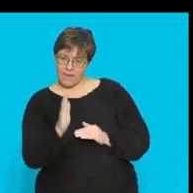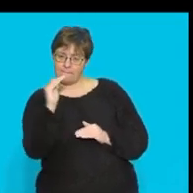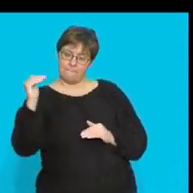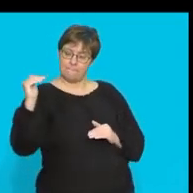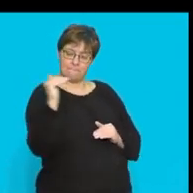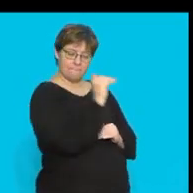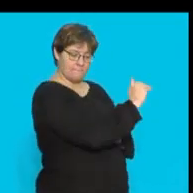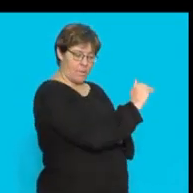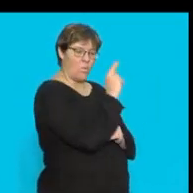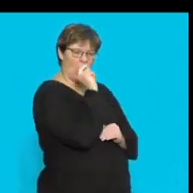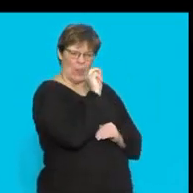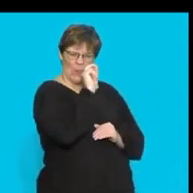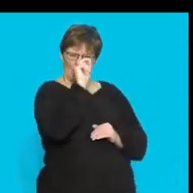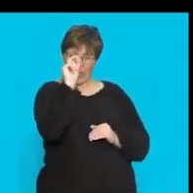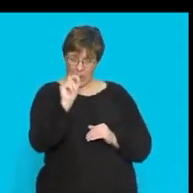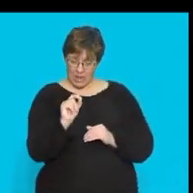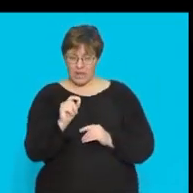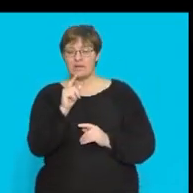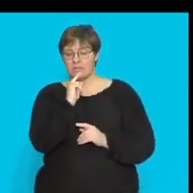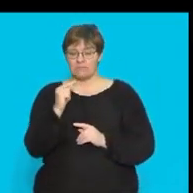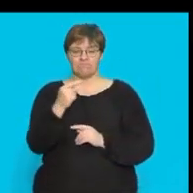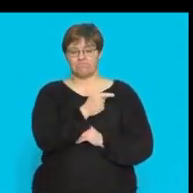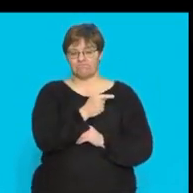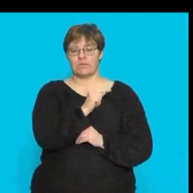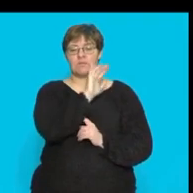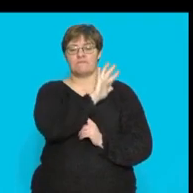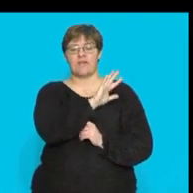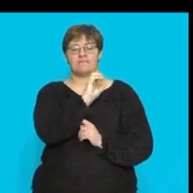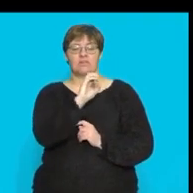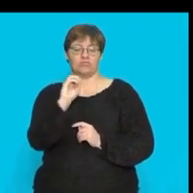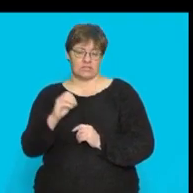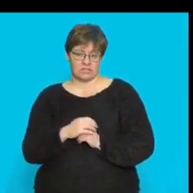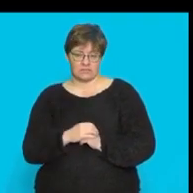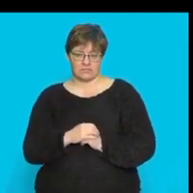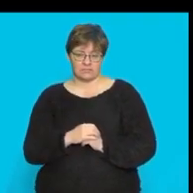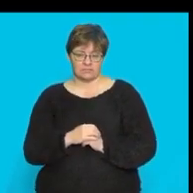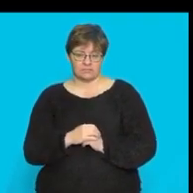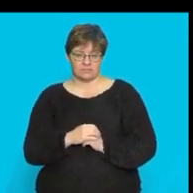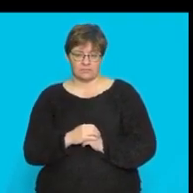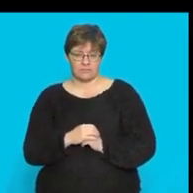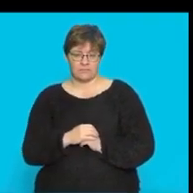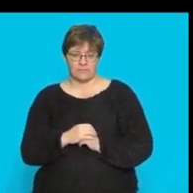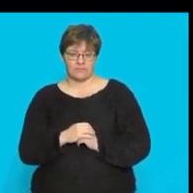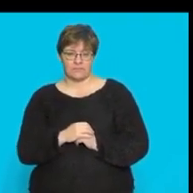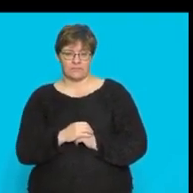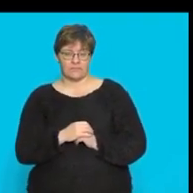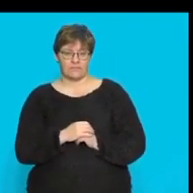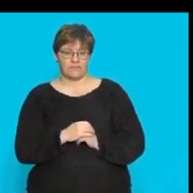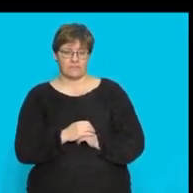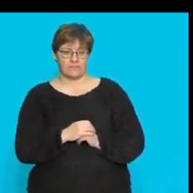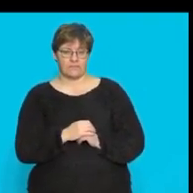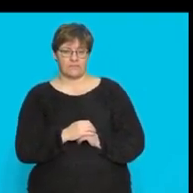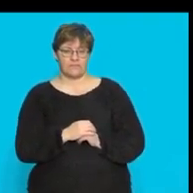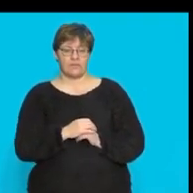there, and then we go to the y-axis, and there we get the total of